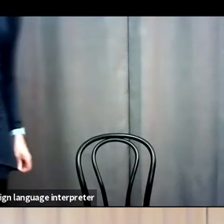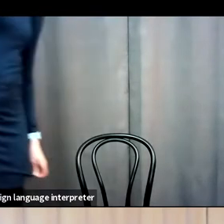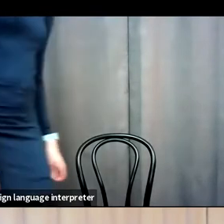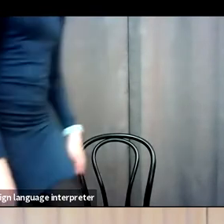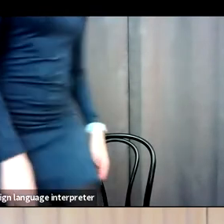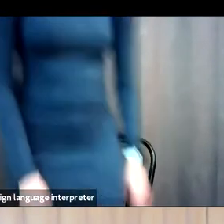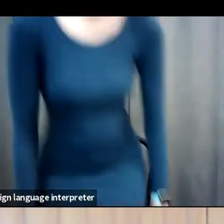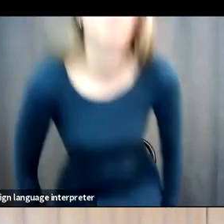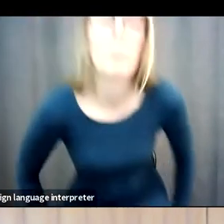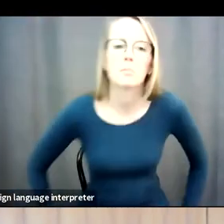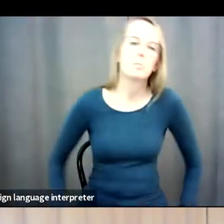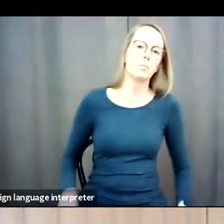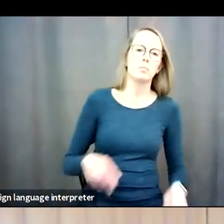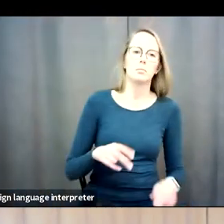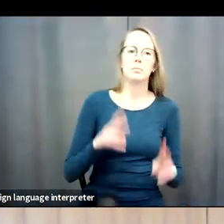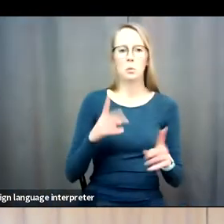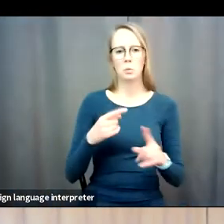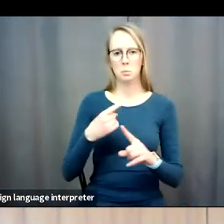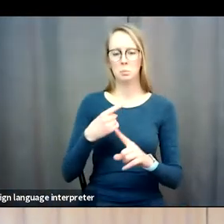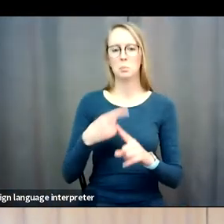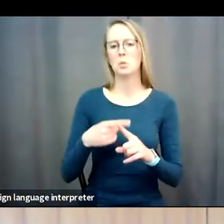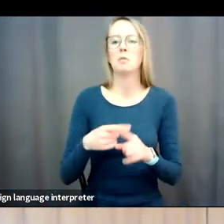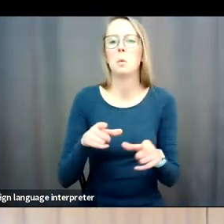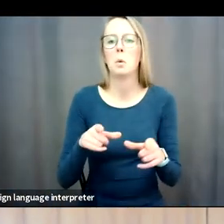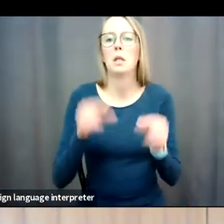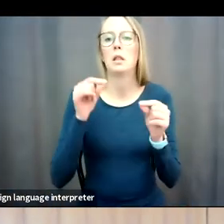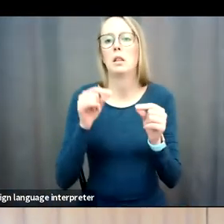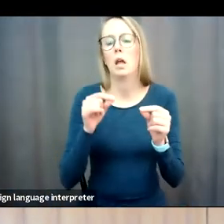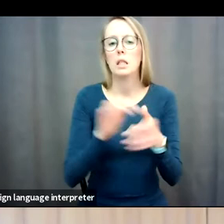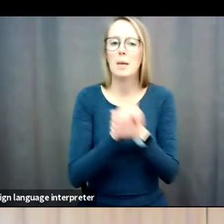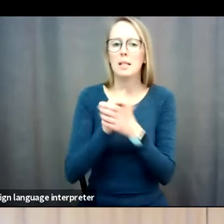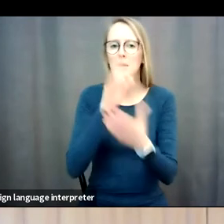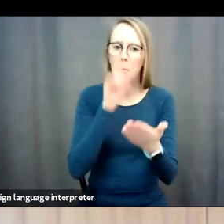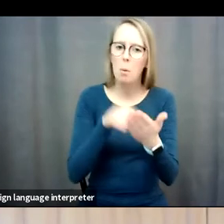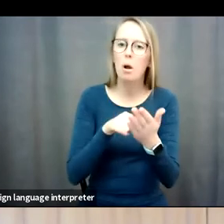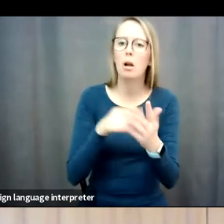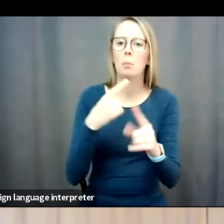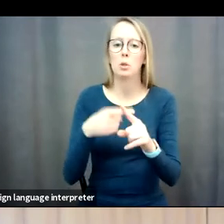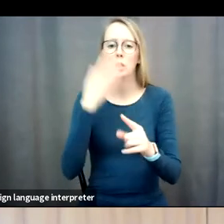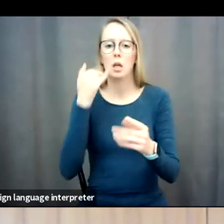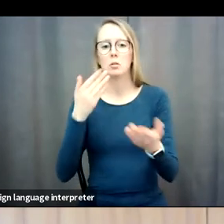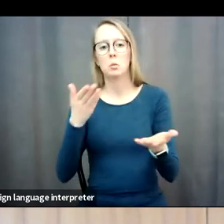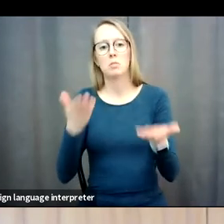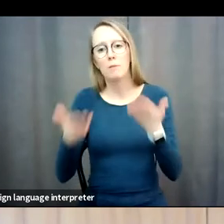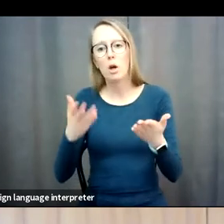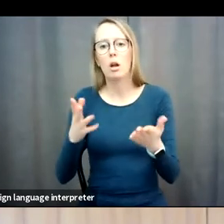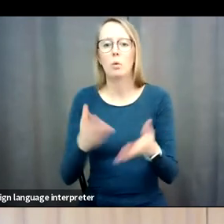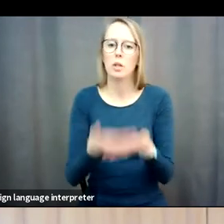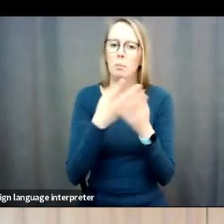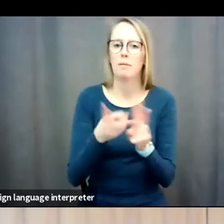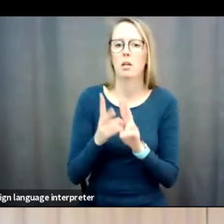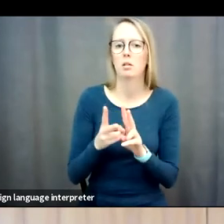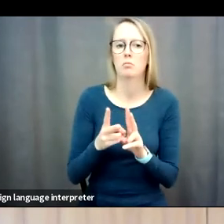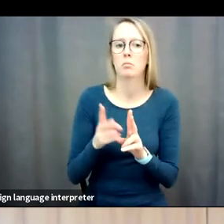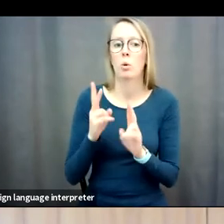Nordic targets and measures so that we can compare and aid each other. Another area it would be sensible